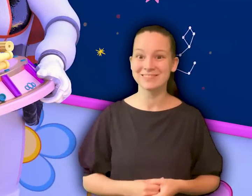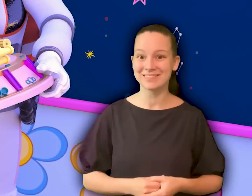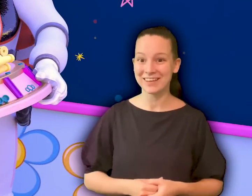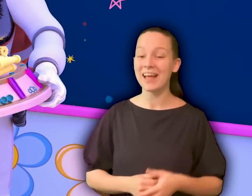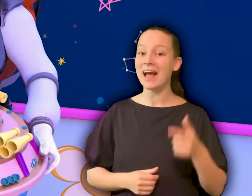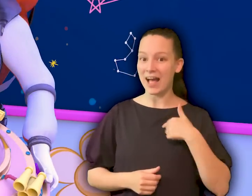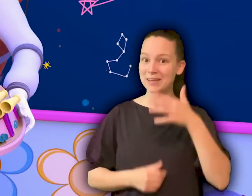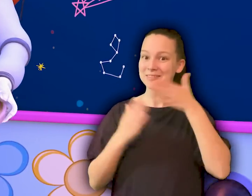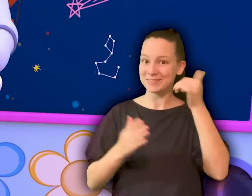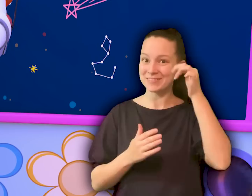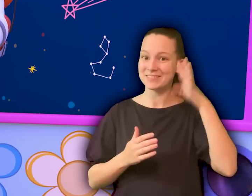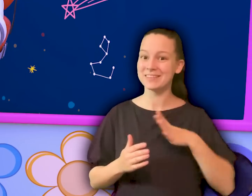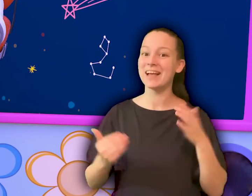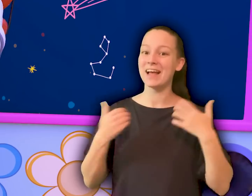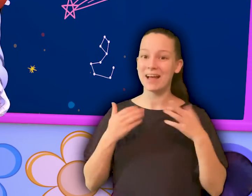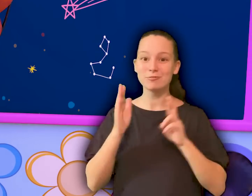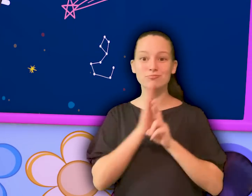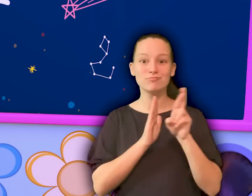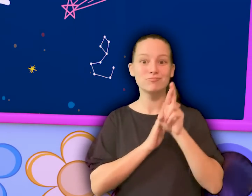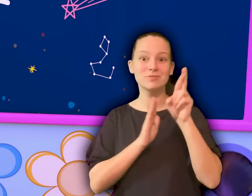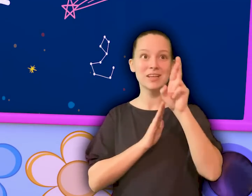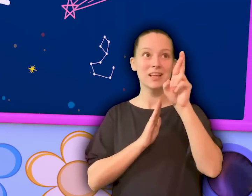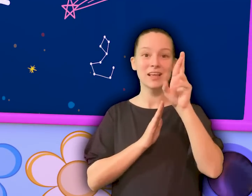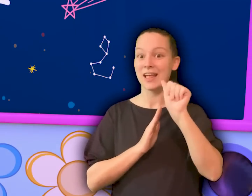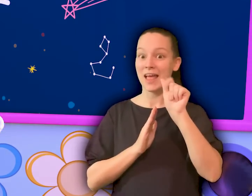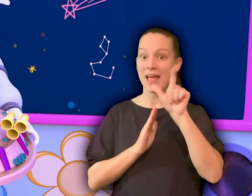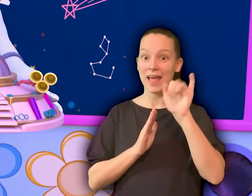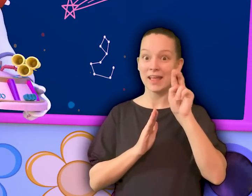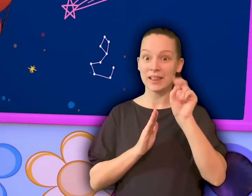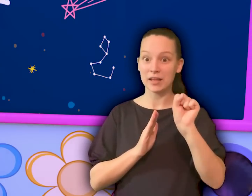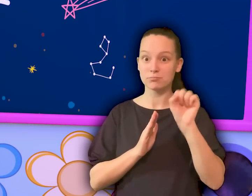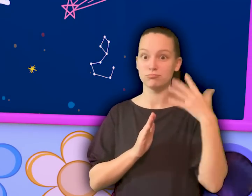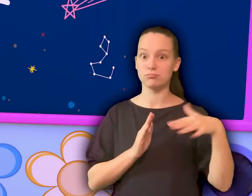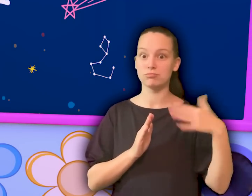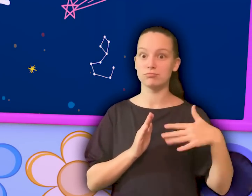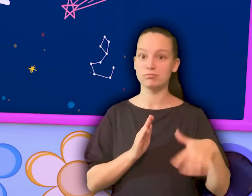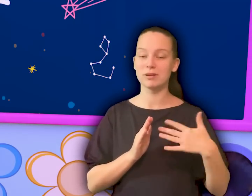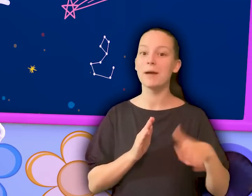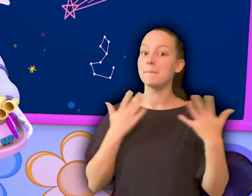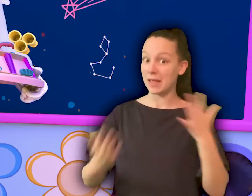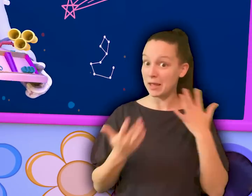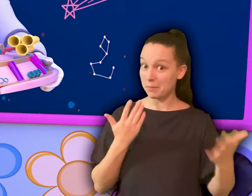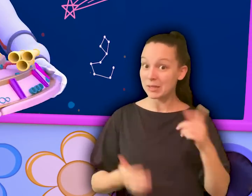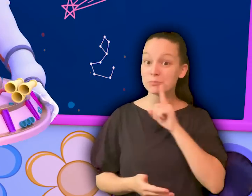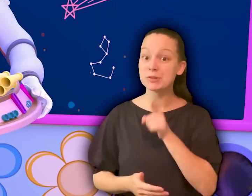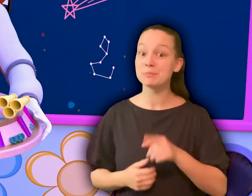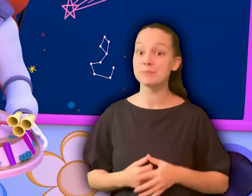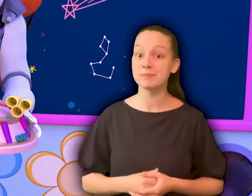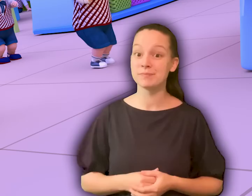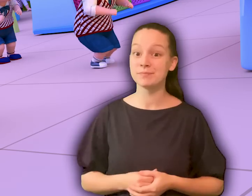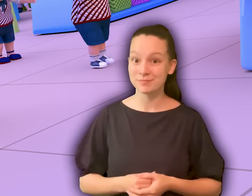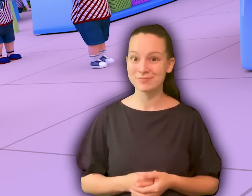might exist I'm a Spaceman I have a spaceship aliens ah ah ah